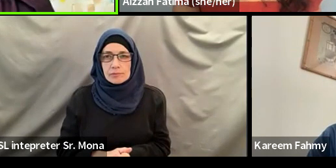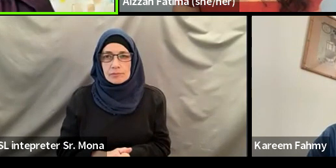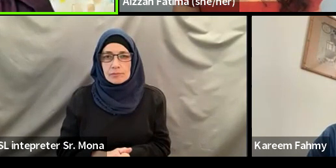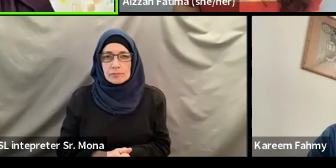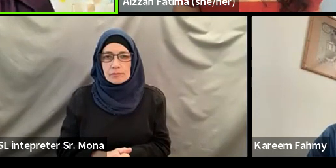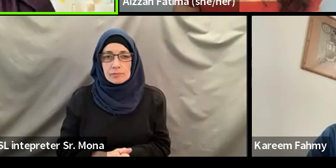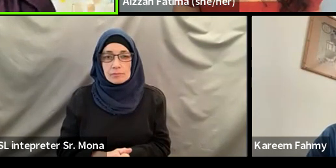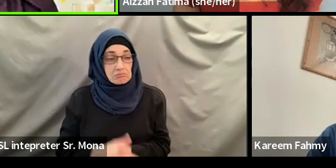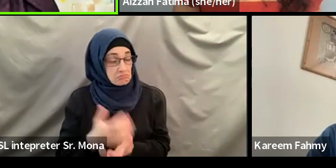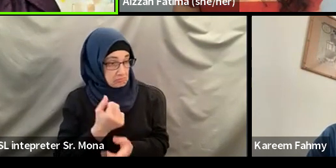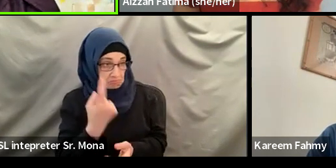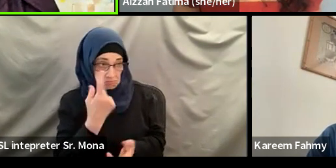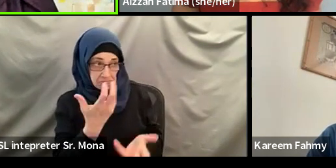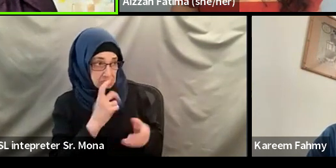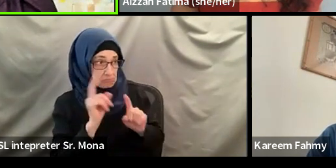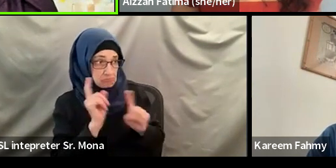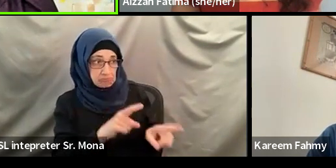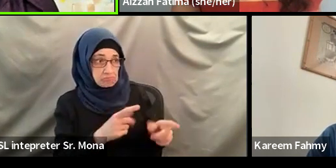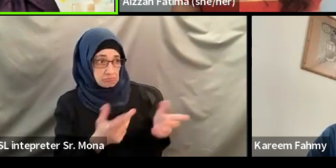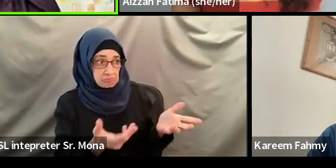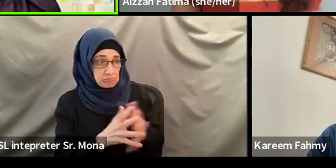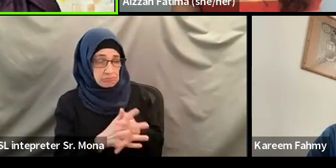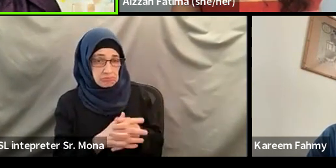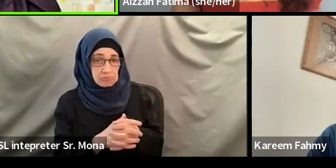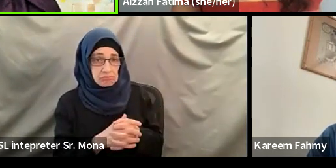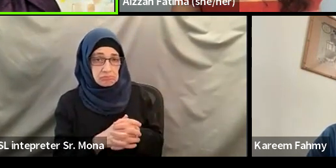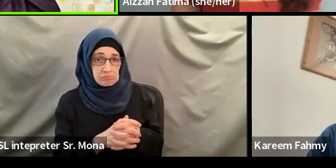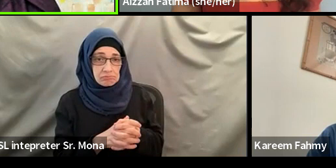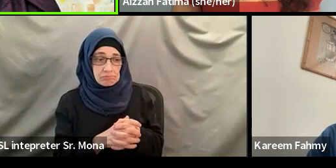Does anyone want to respond to that big question?